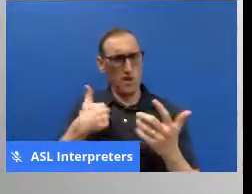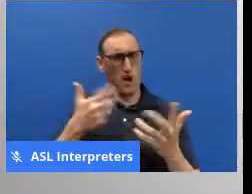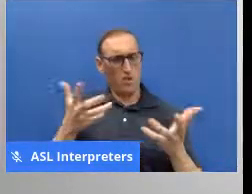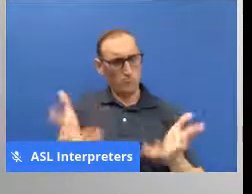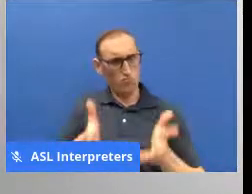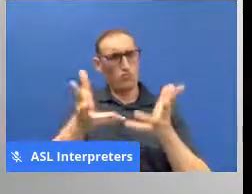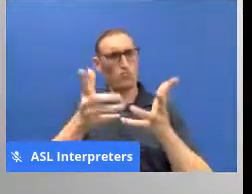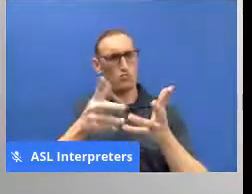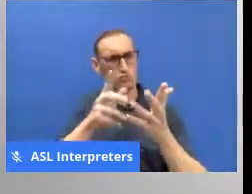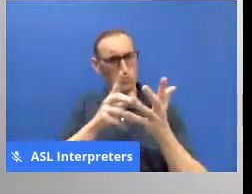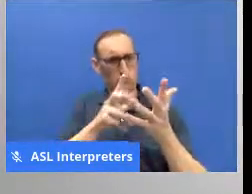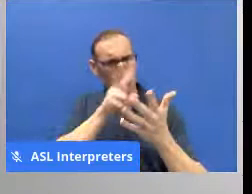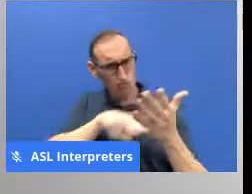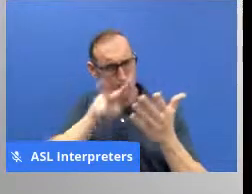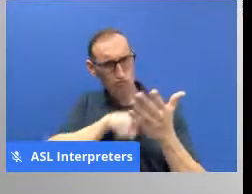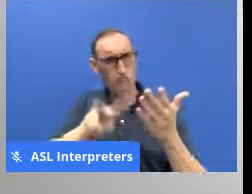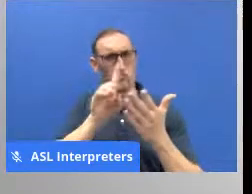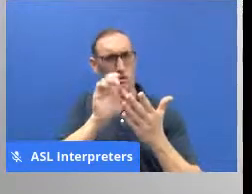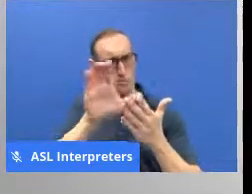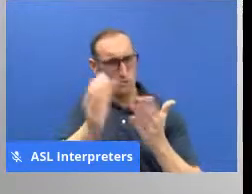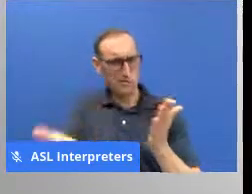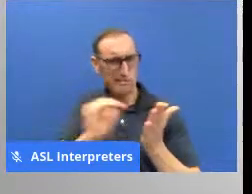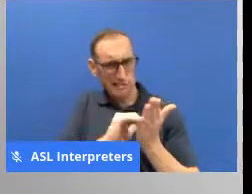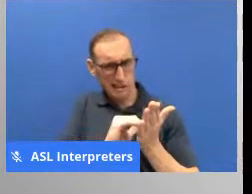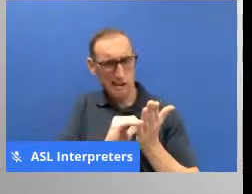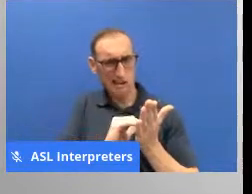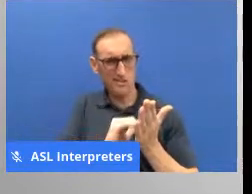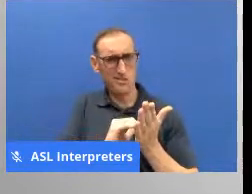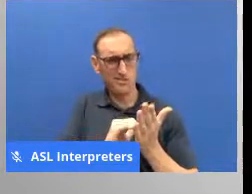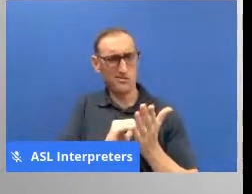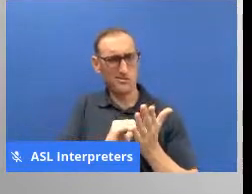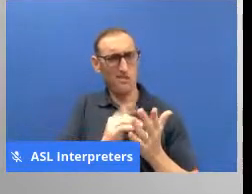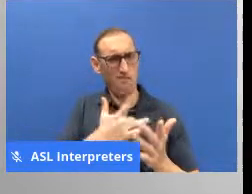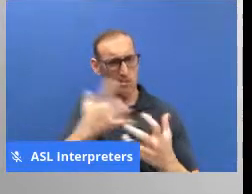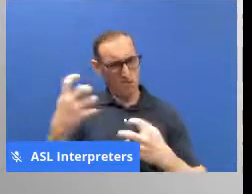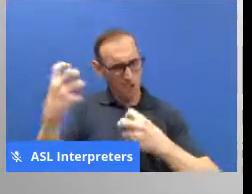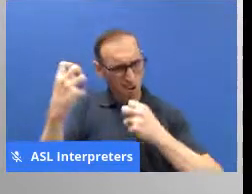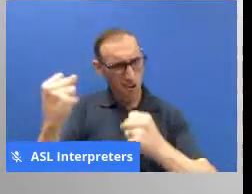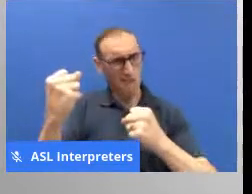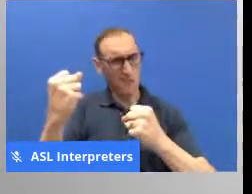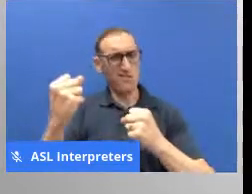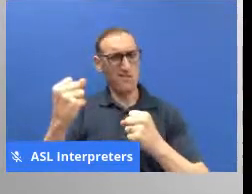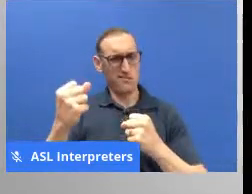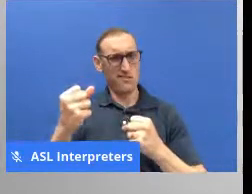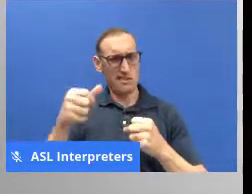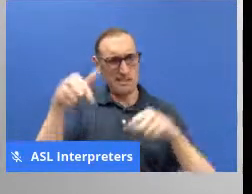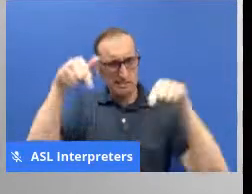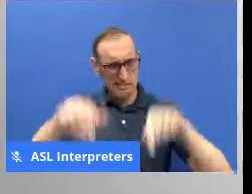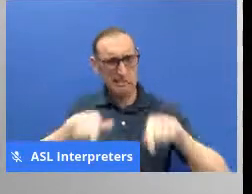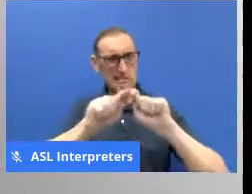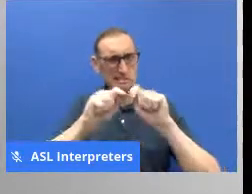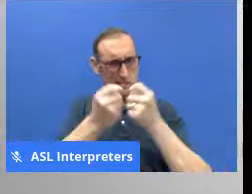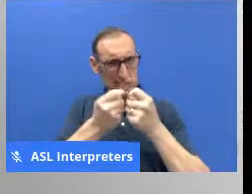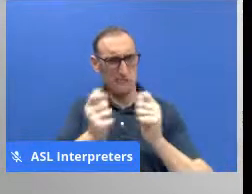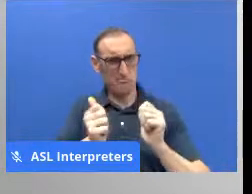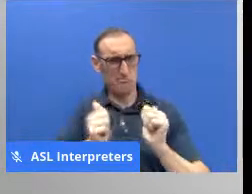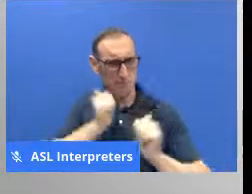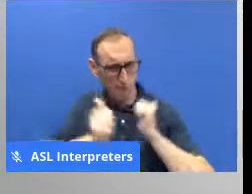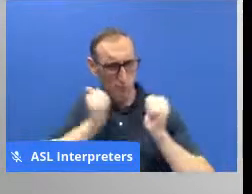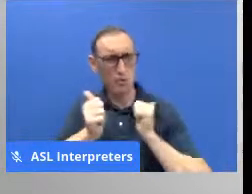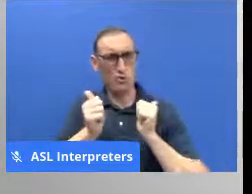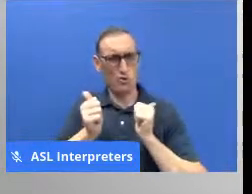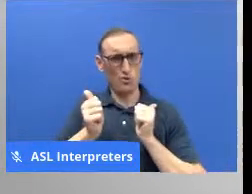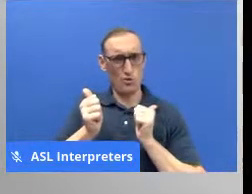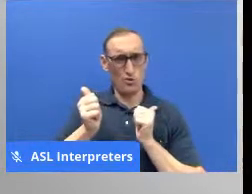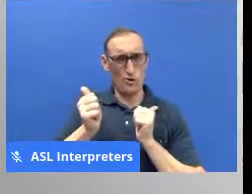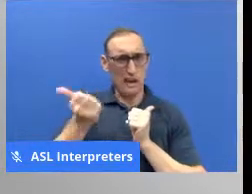and be comfortable in knowing how much effort has been made on the part of the team in addressing